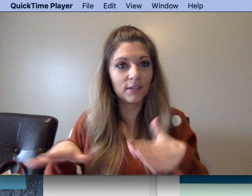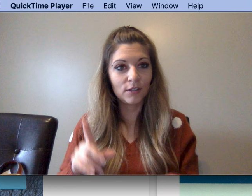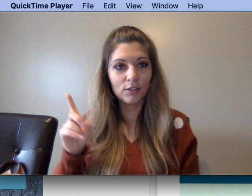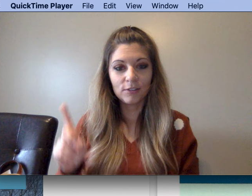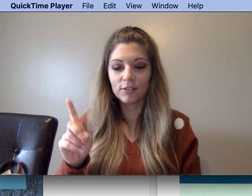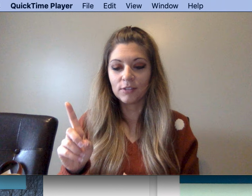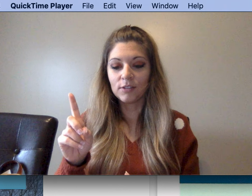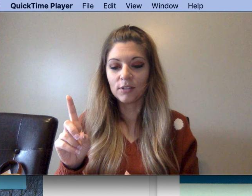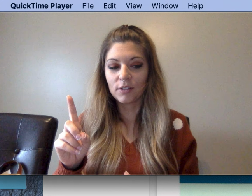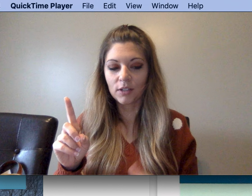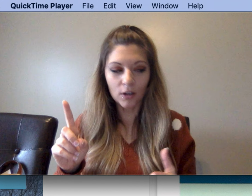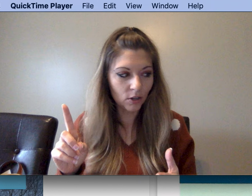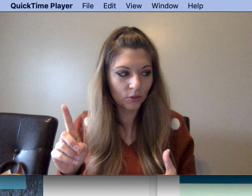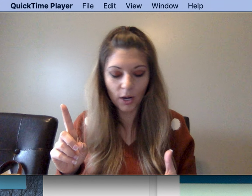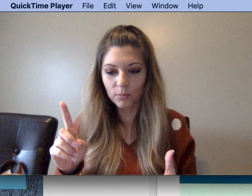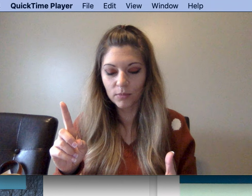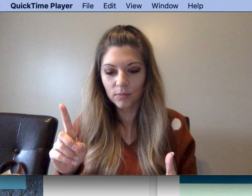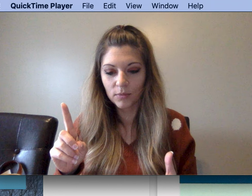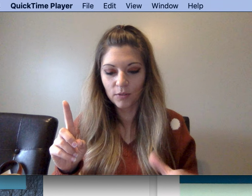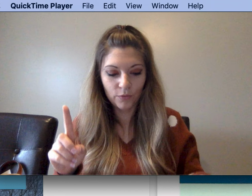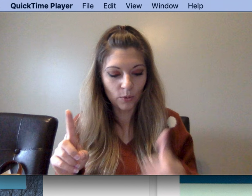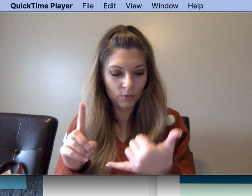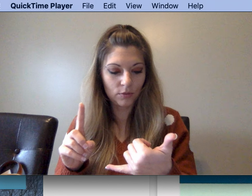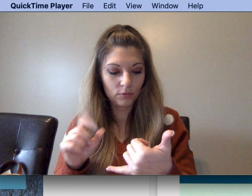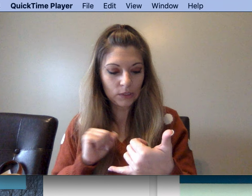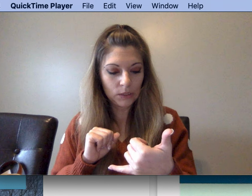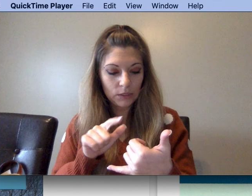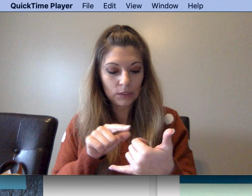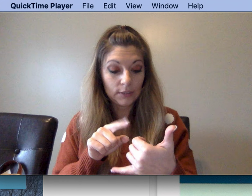walking. Oh, crap. Phone.